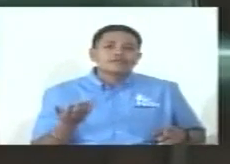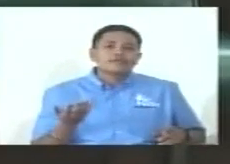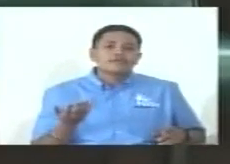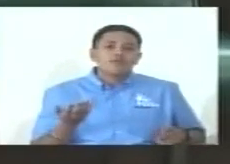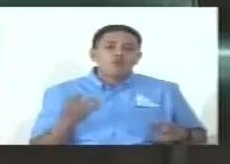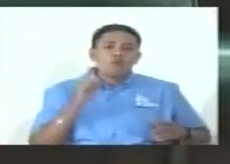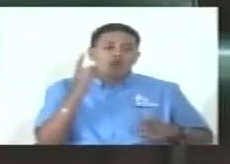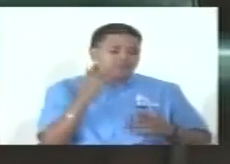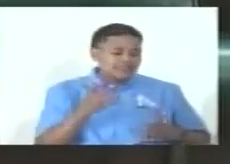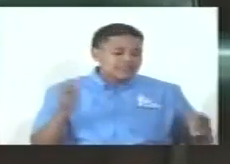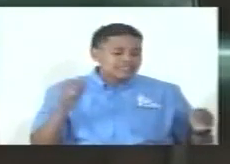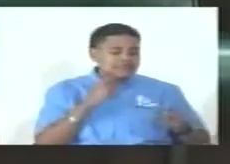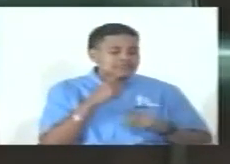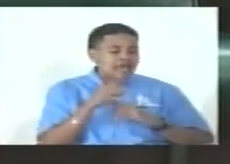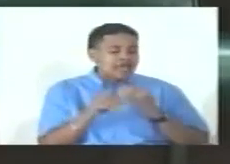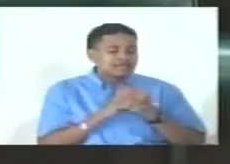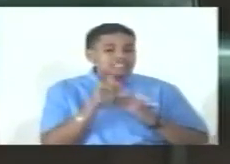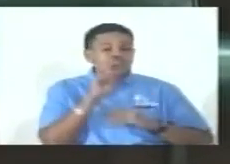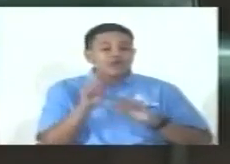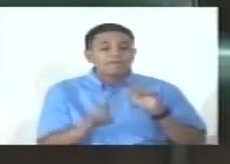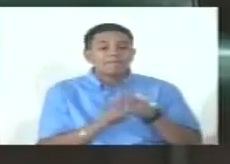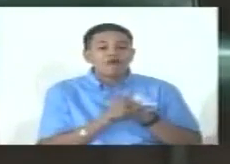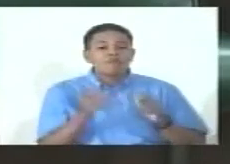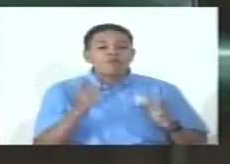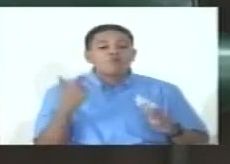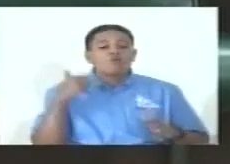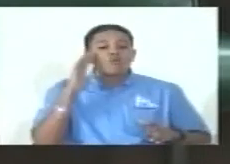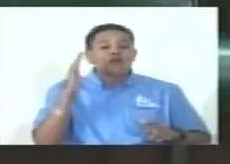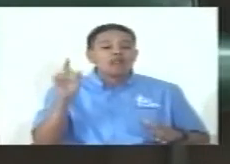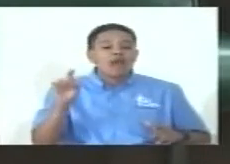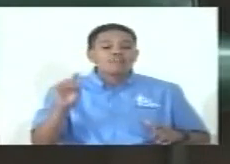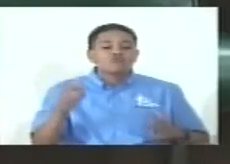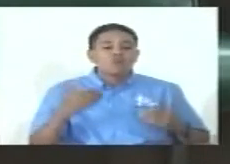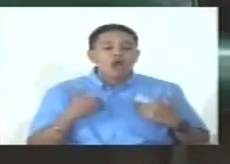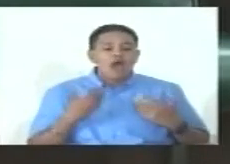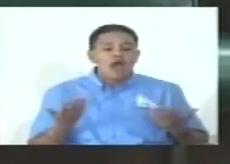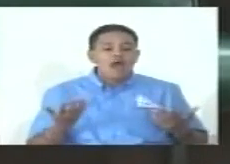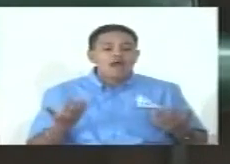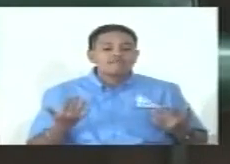one of the things that also came out was that we would have to have